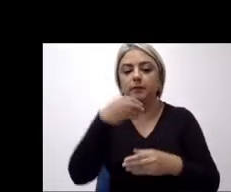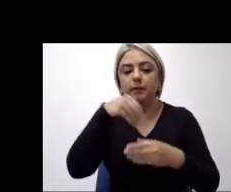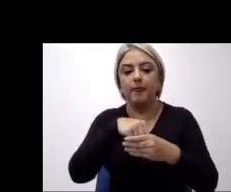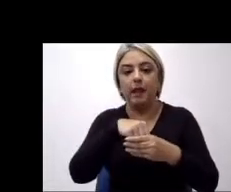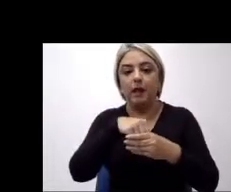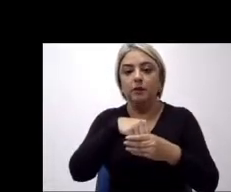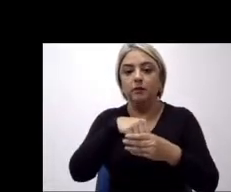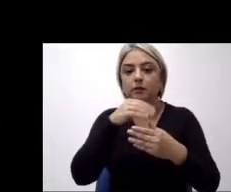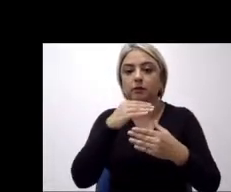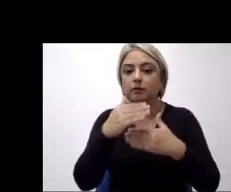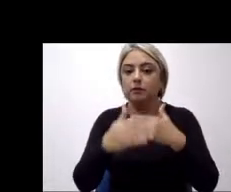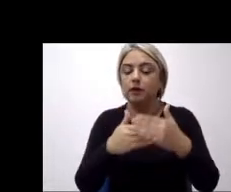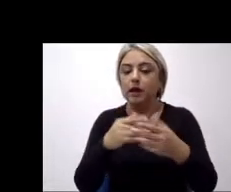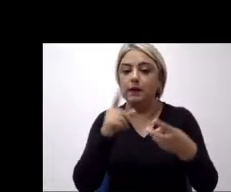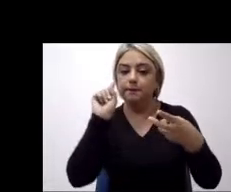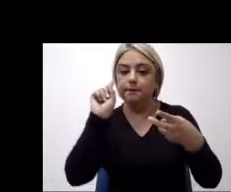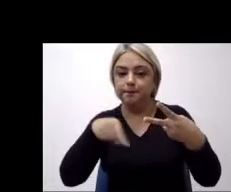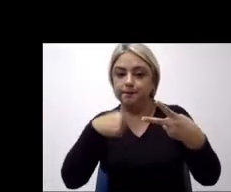thing is